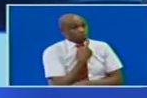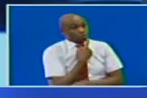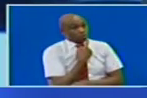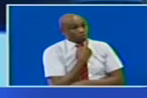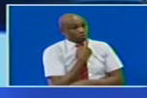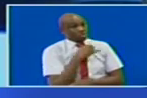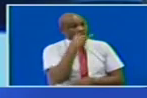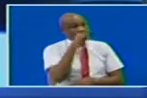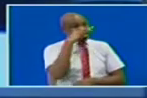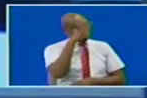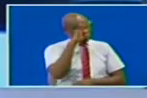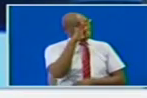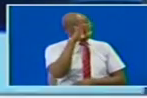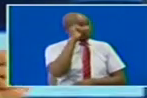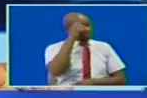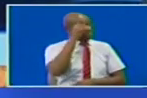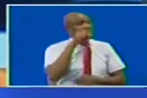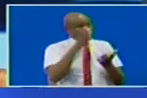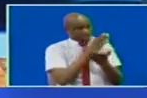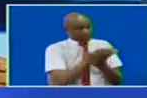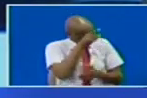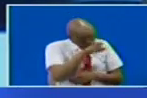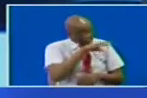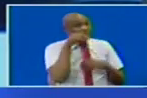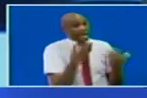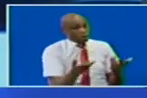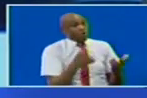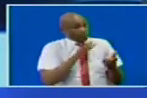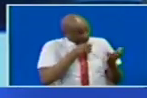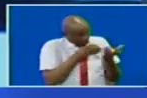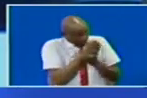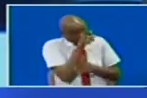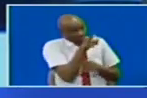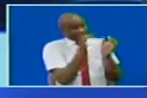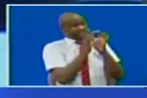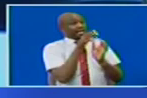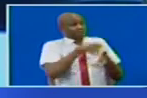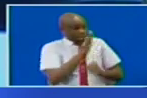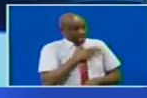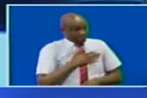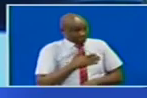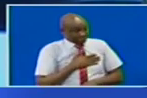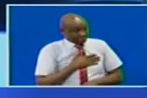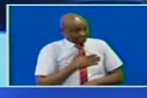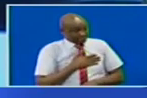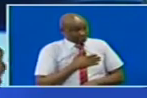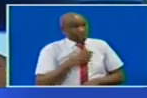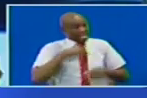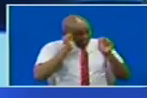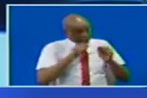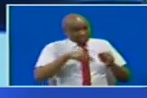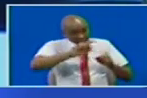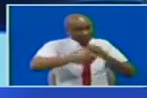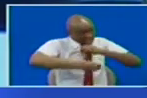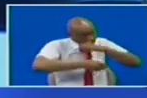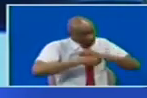with the IFMIS department, because this theft was actually done through the IFMIS system, and they were able to explain to me